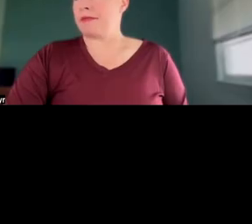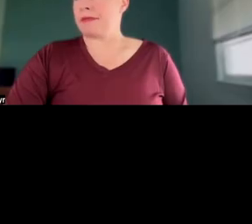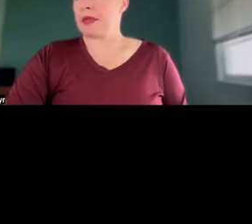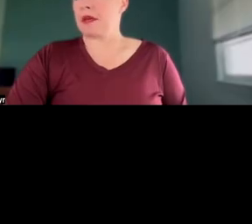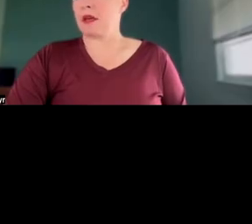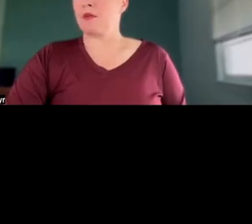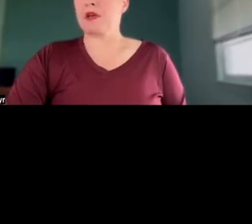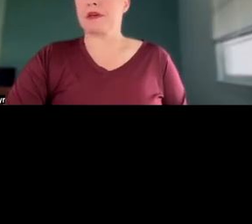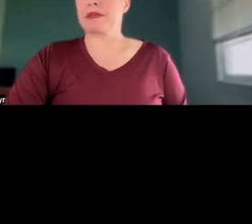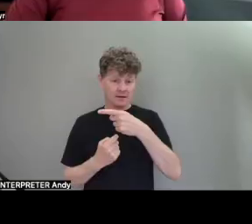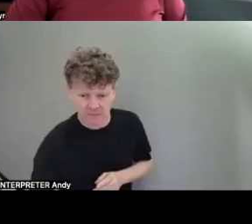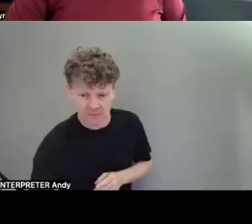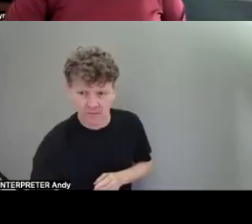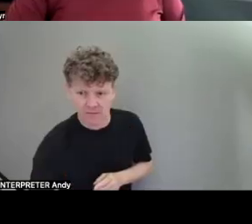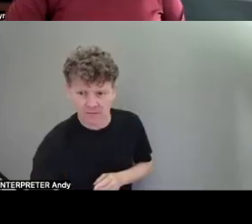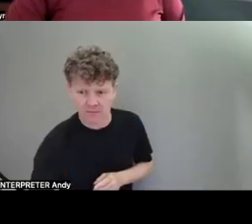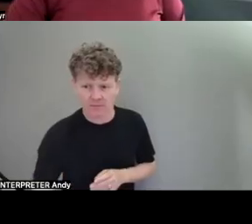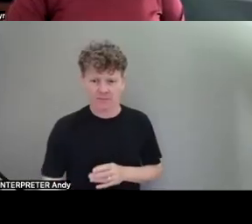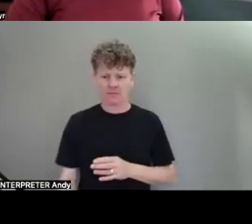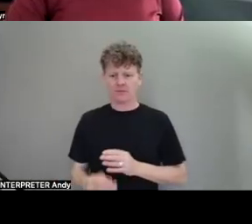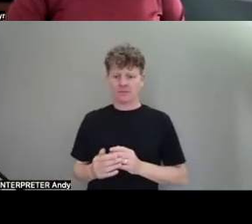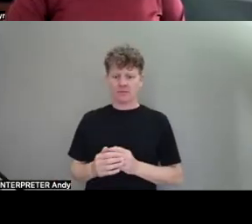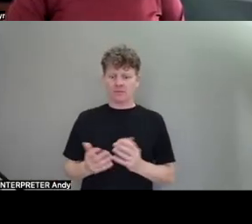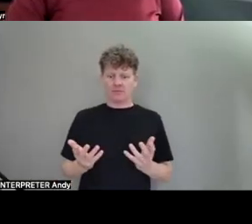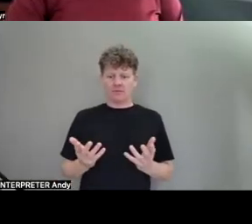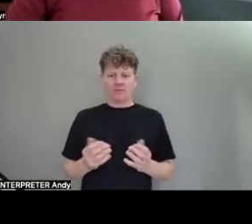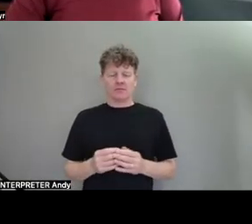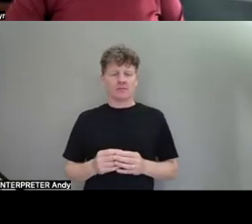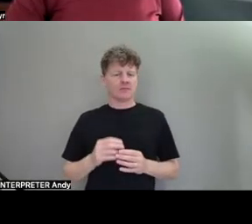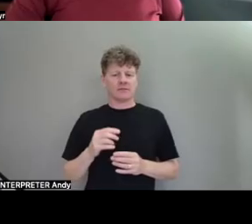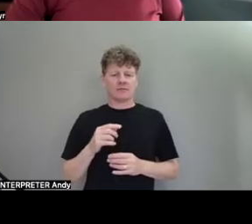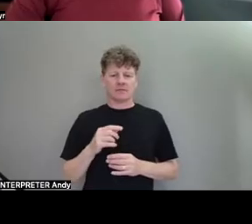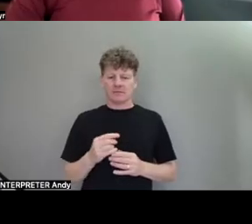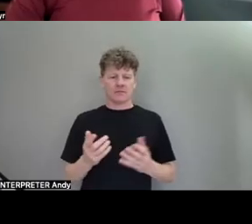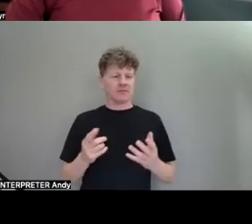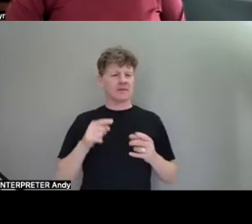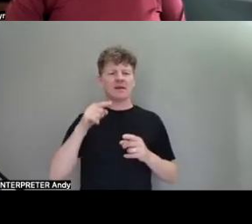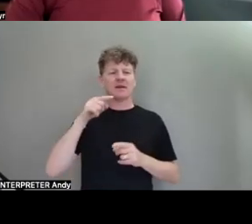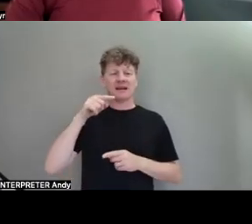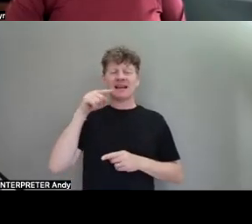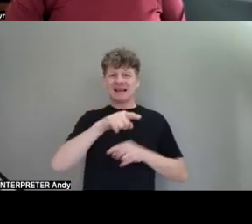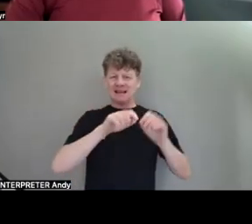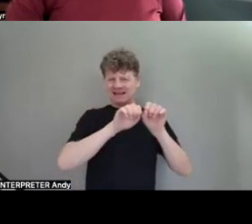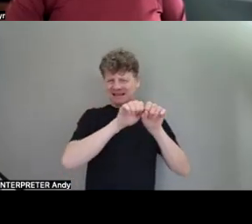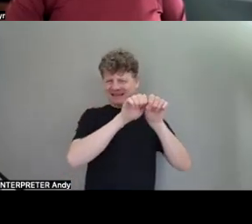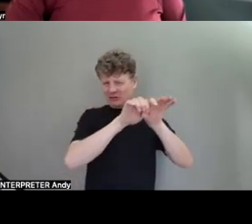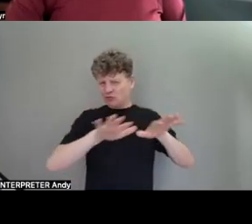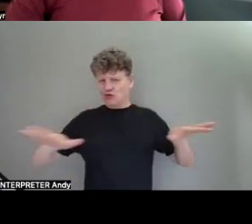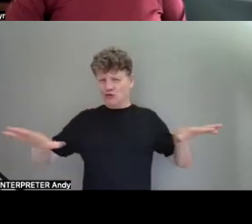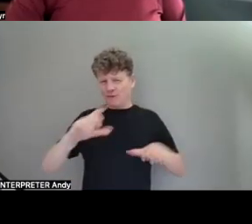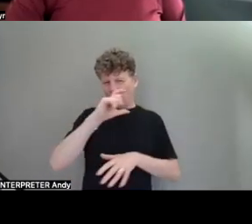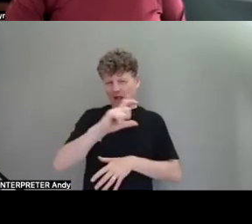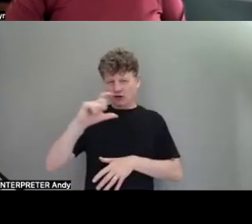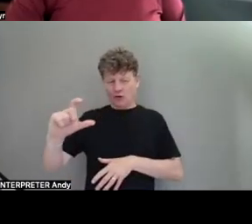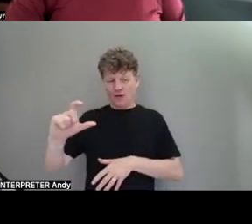And here, what you can see is the distribution for the clustering coefficient. And you can see that in the